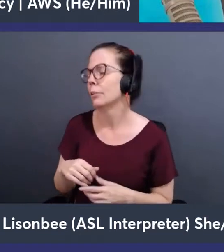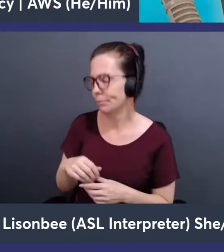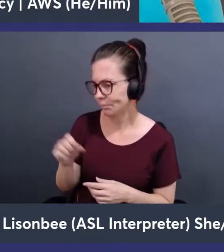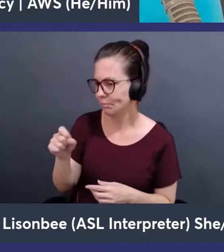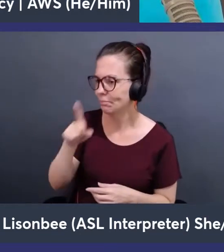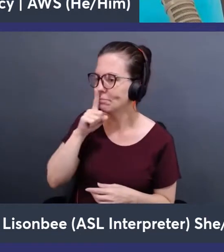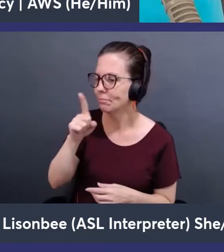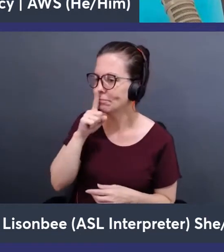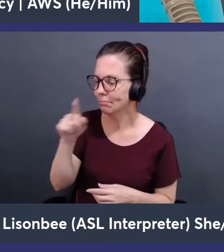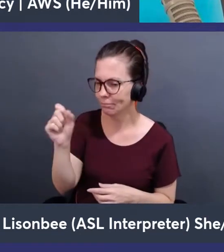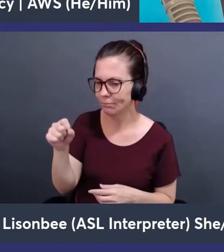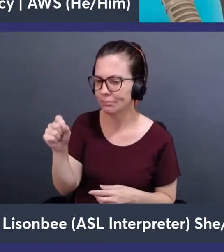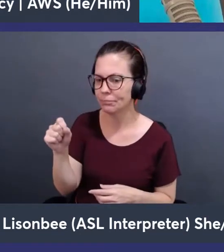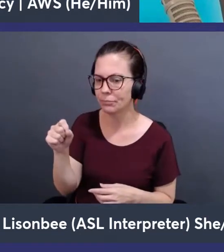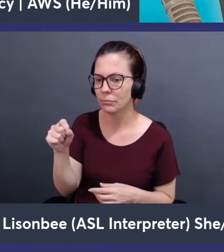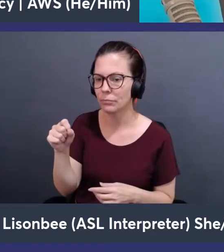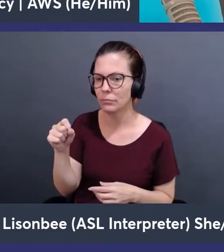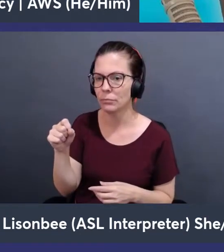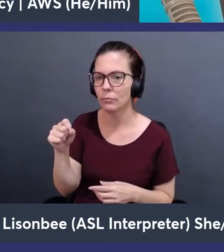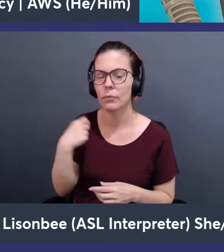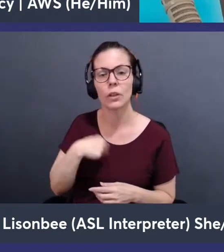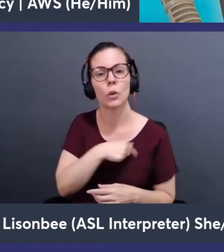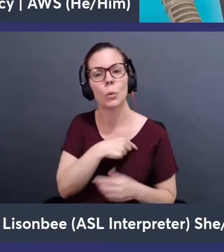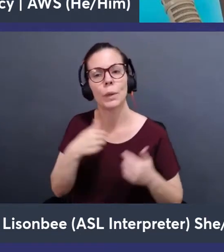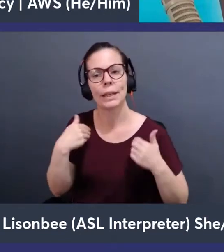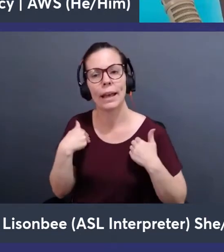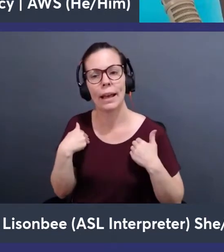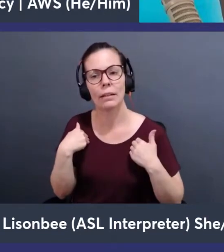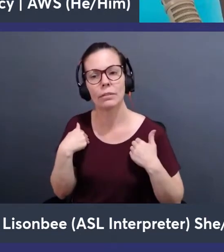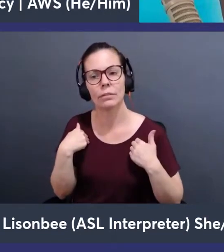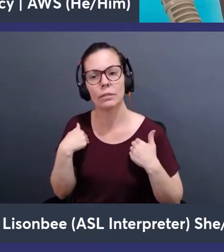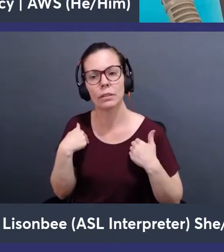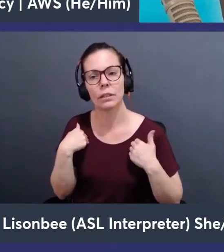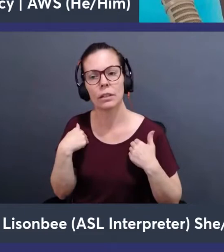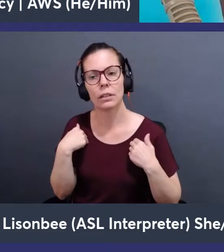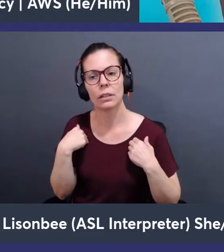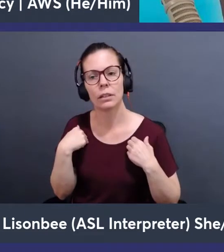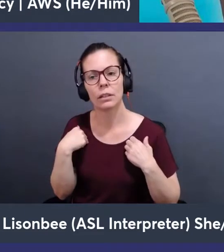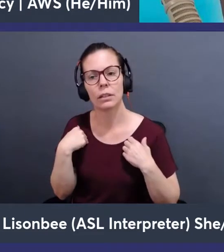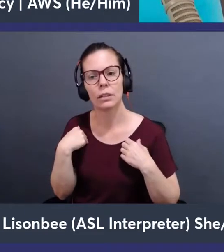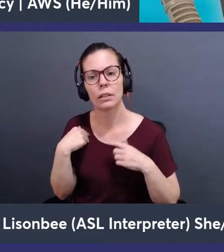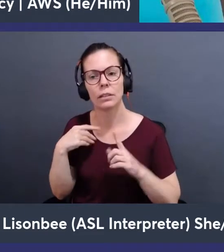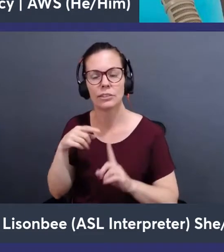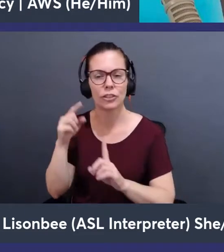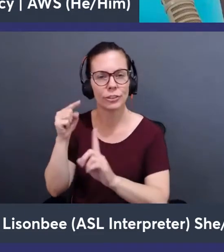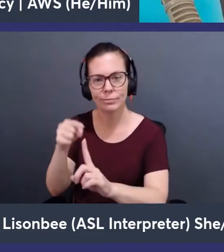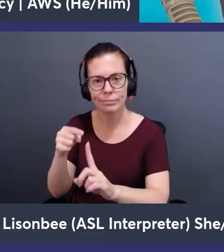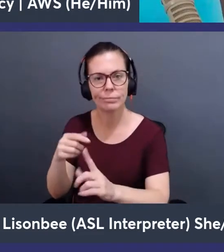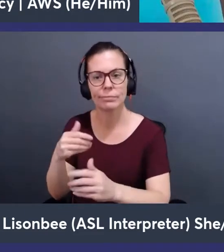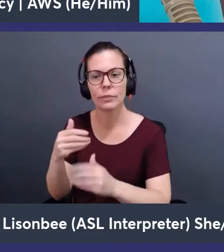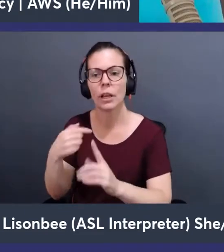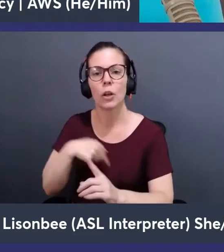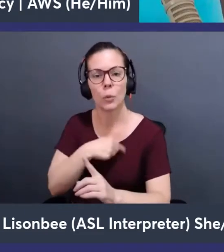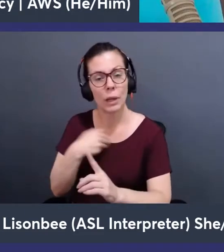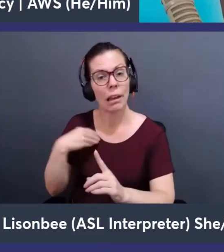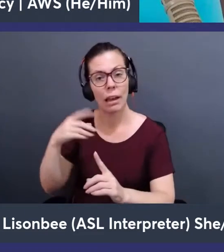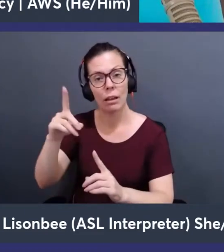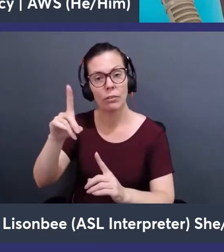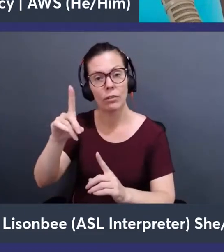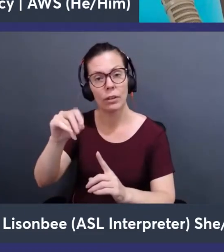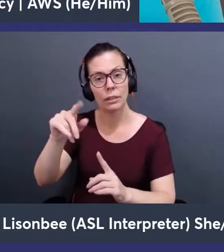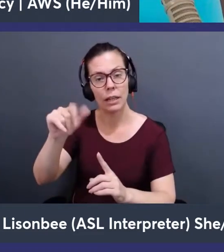Sure. Yeah. So we have uh, just taking a step back, right? We have this data, but